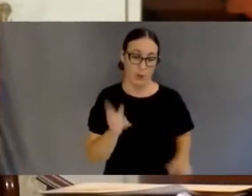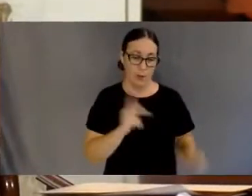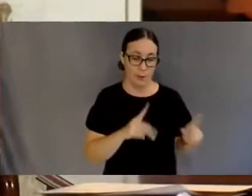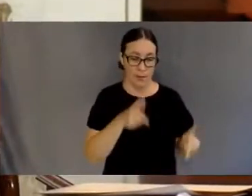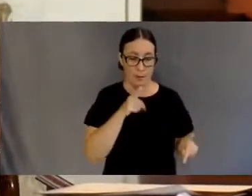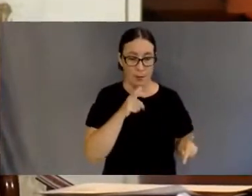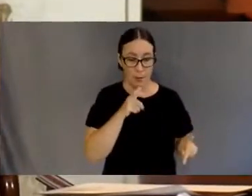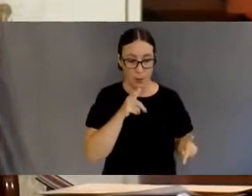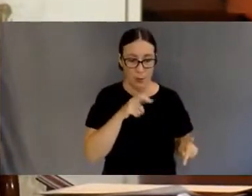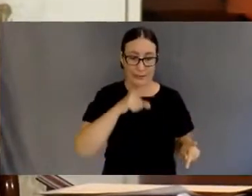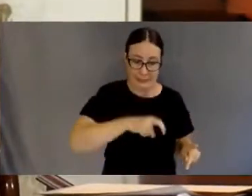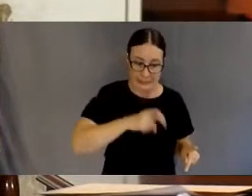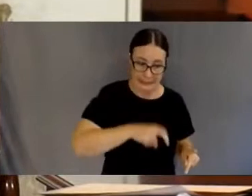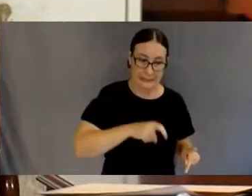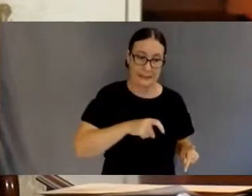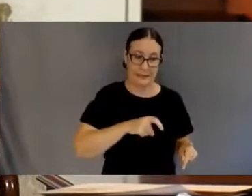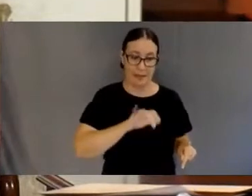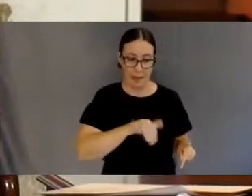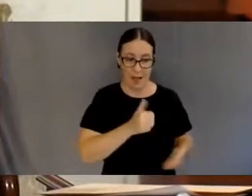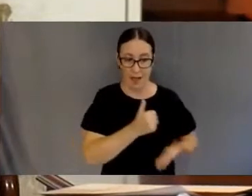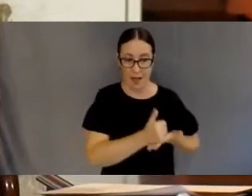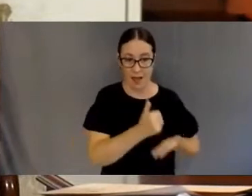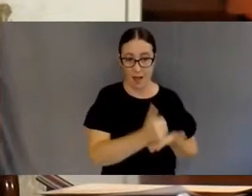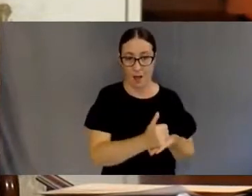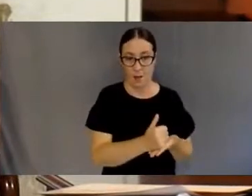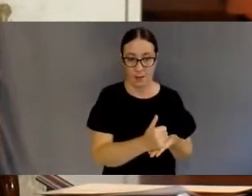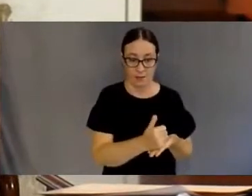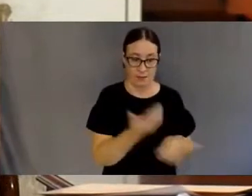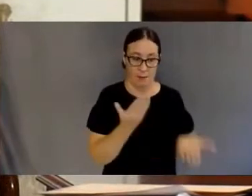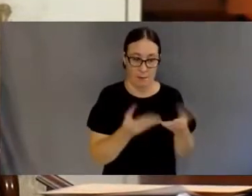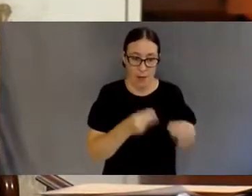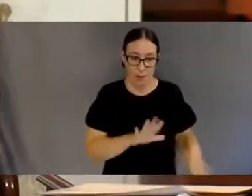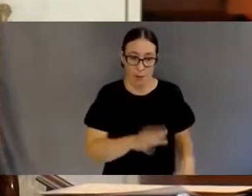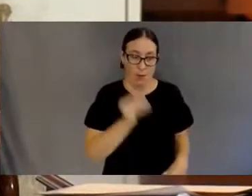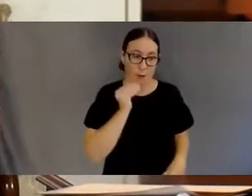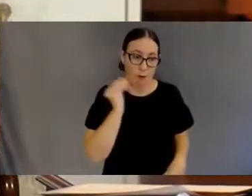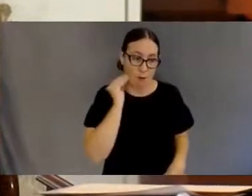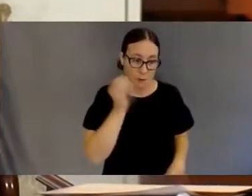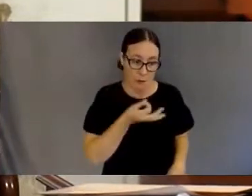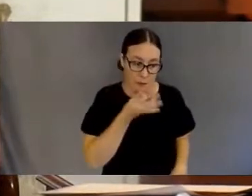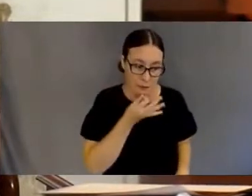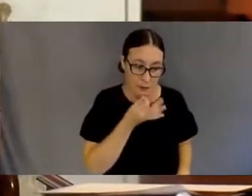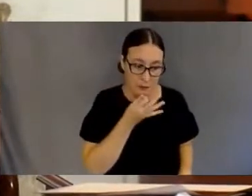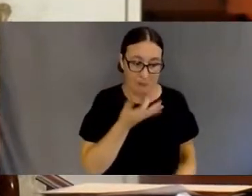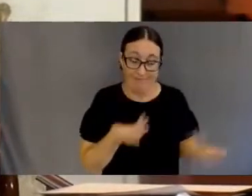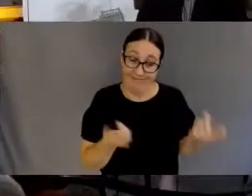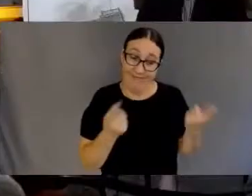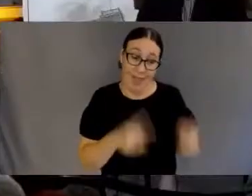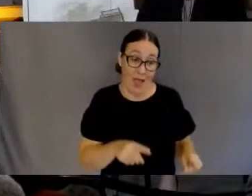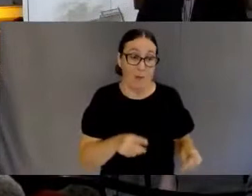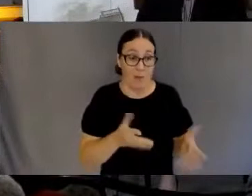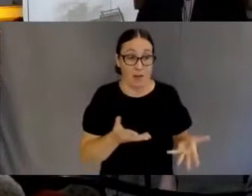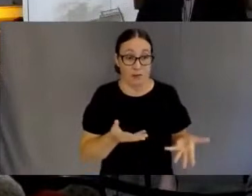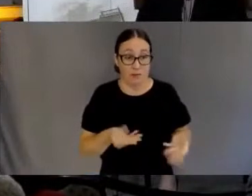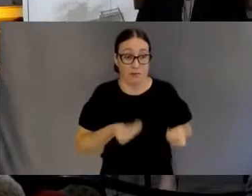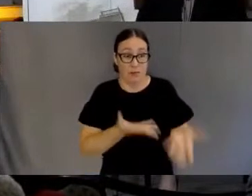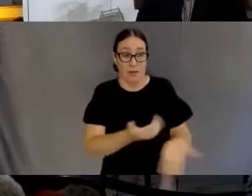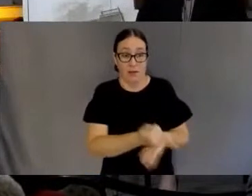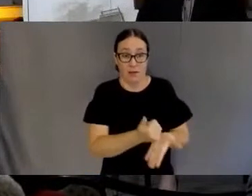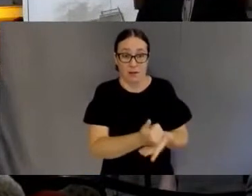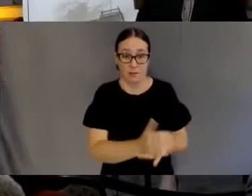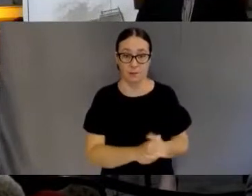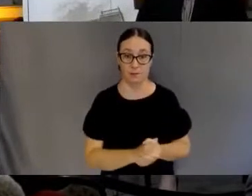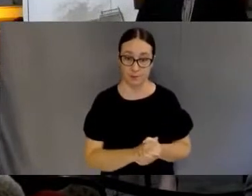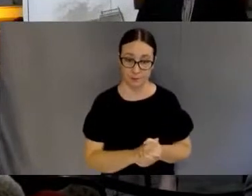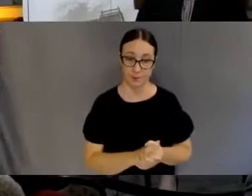Renters who were really in need, about to lose the roofs over their heads, would end up getting help. So, and